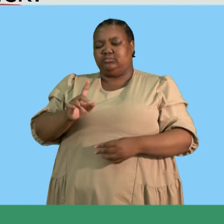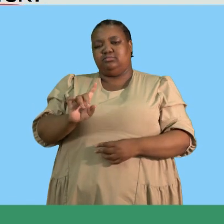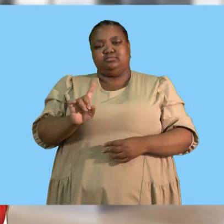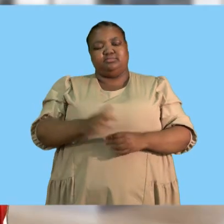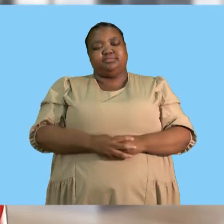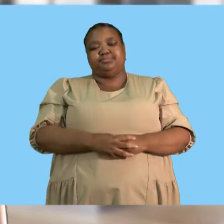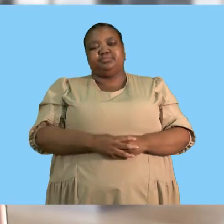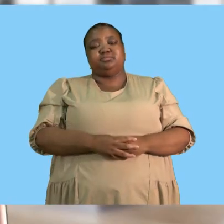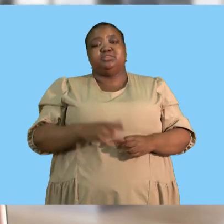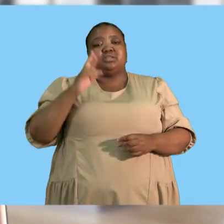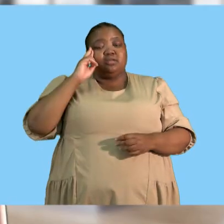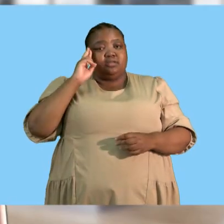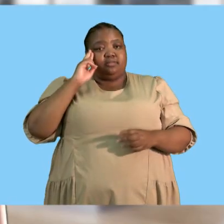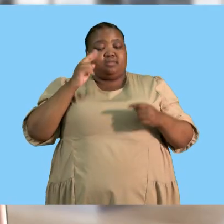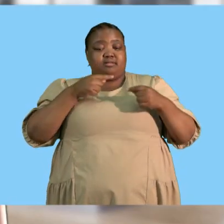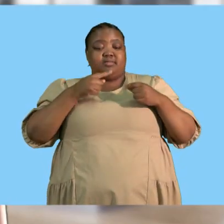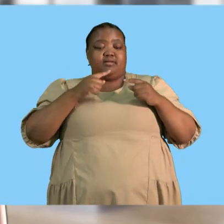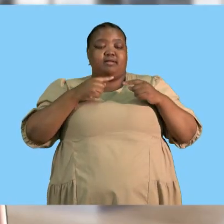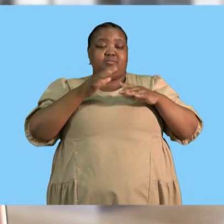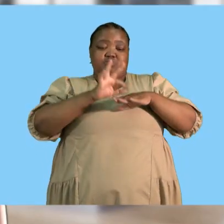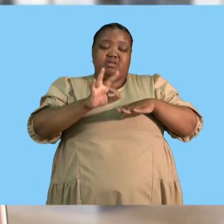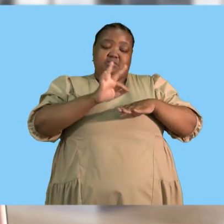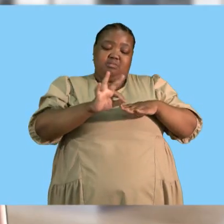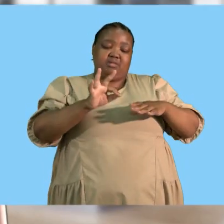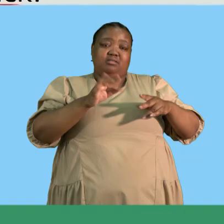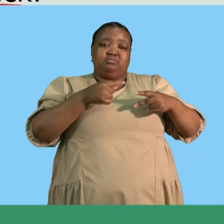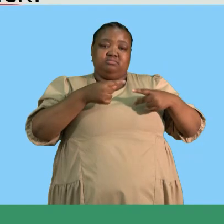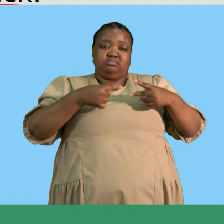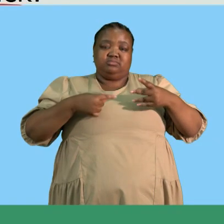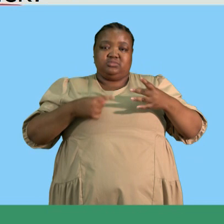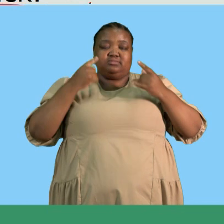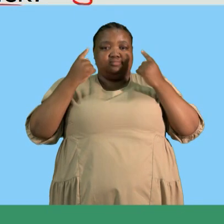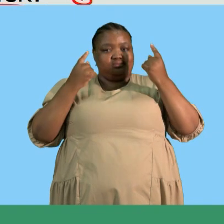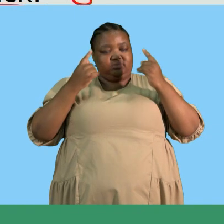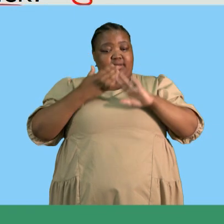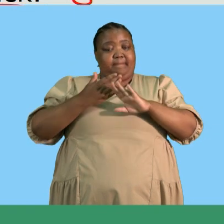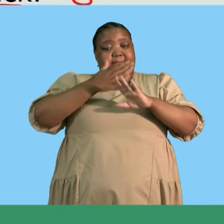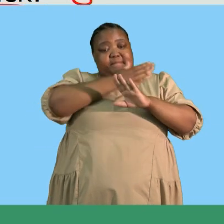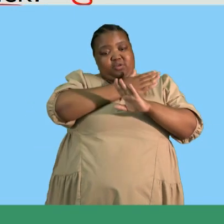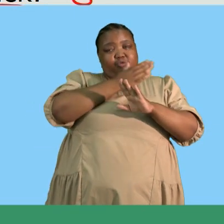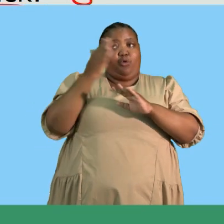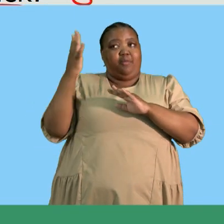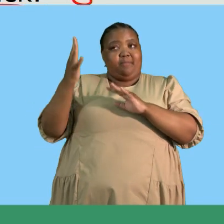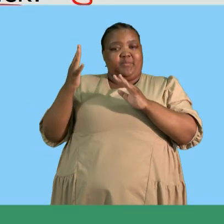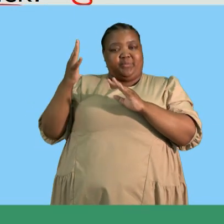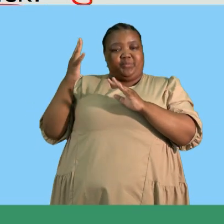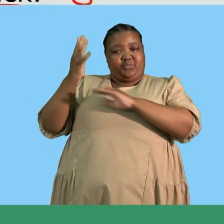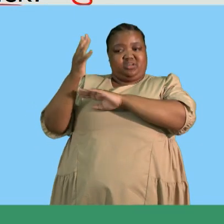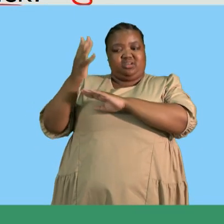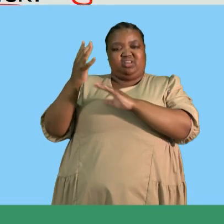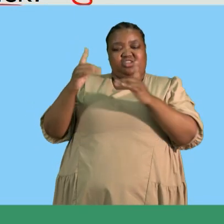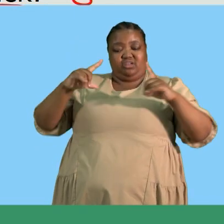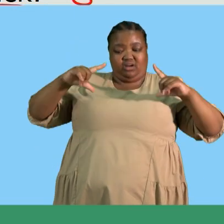manner. Remember that factors to consider when preparing happen before the